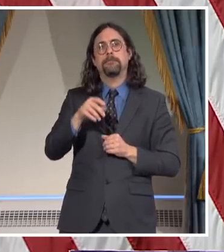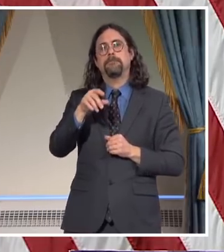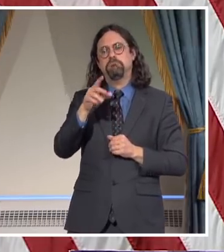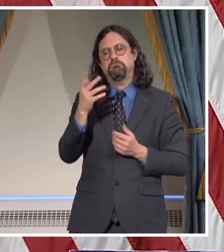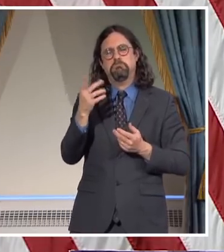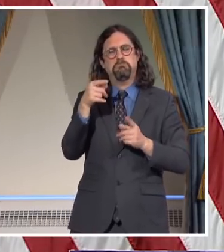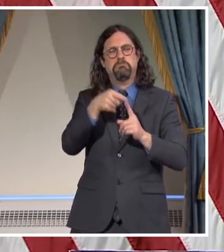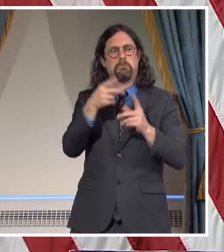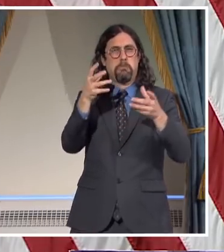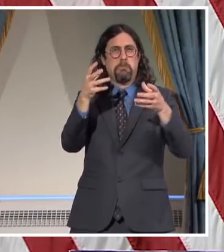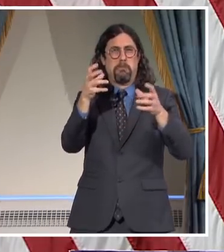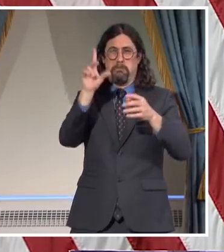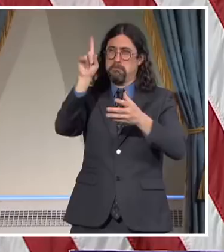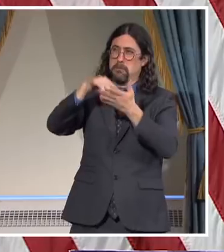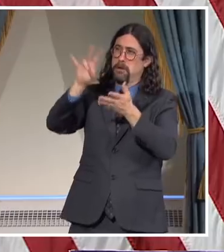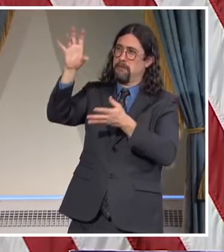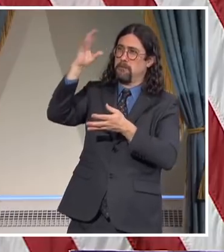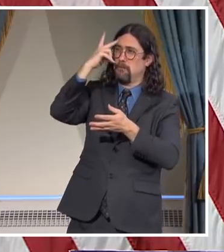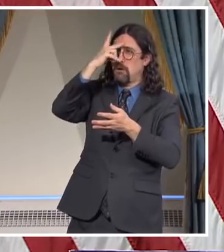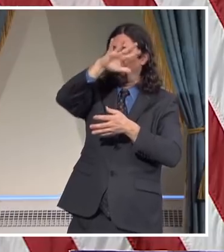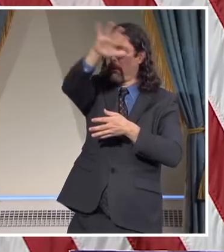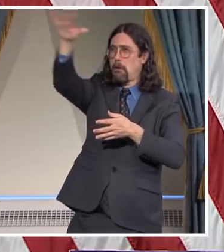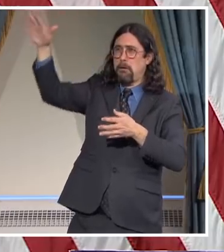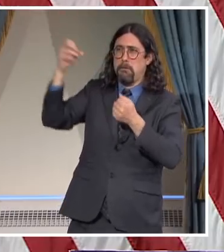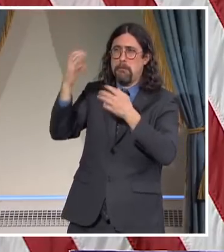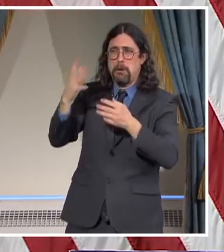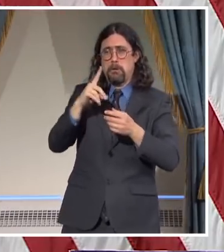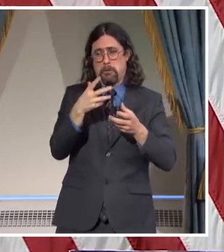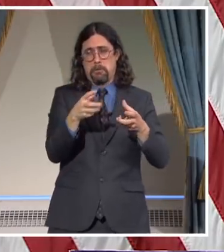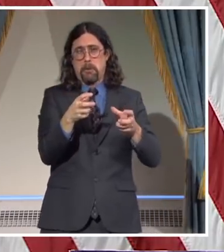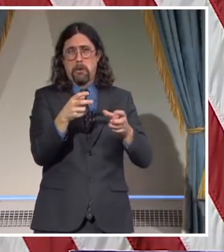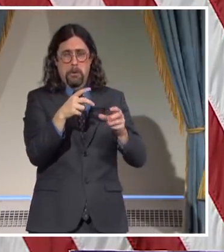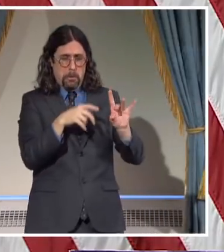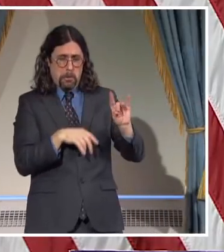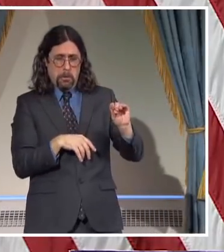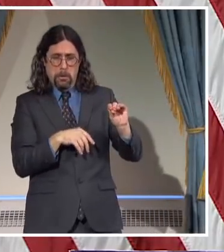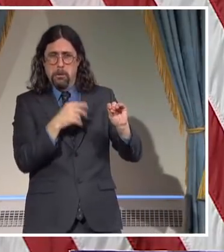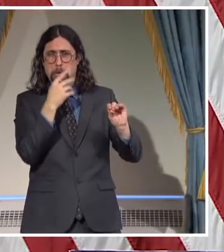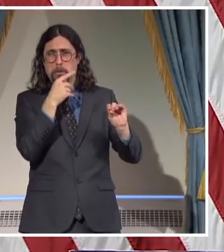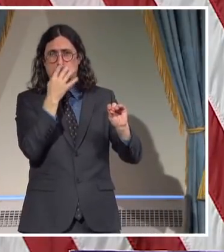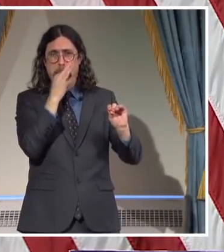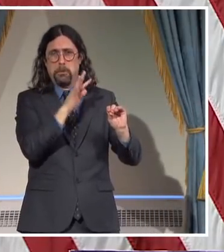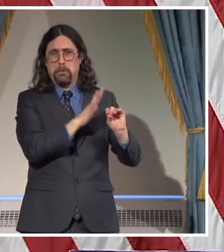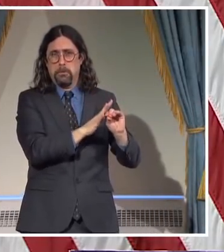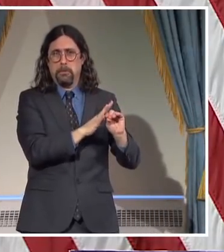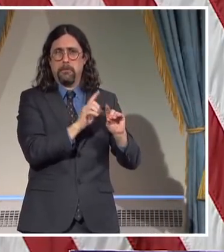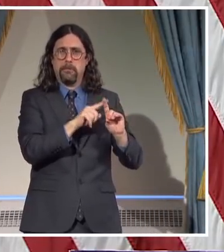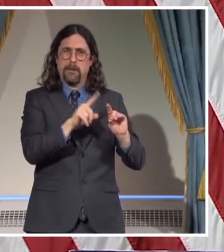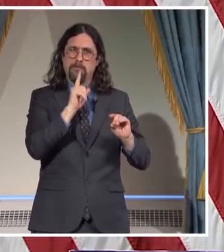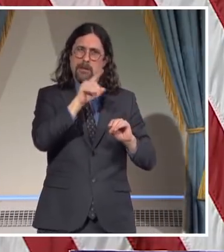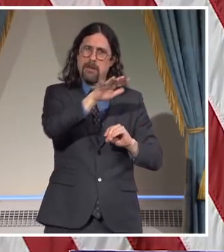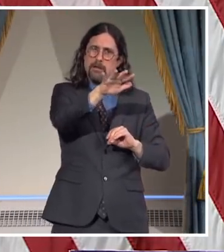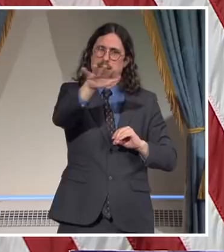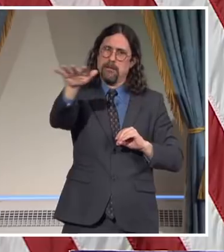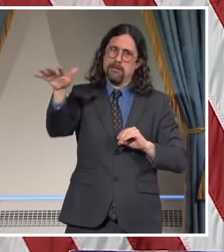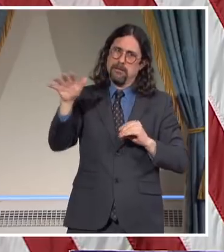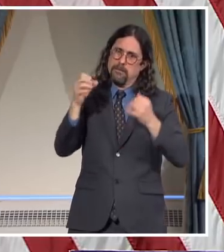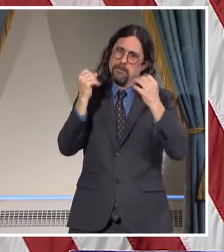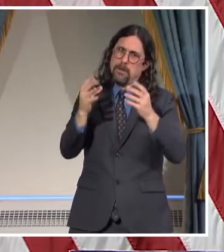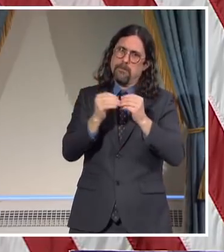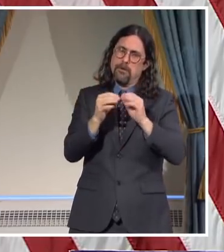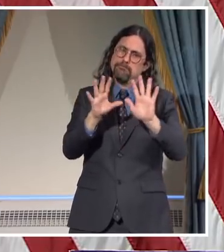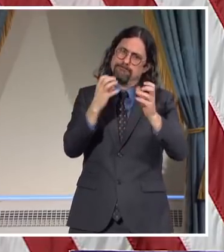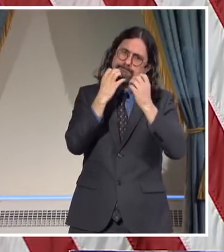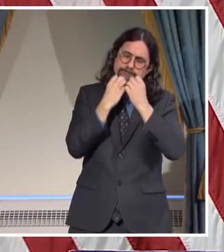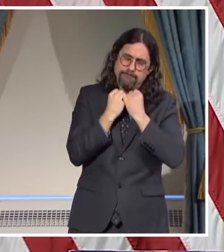all of our parks workers, and a special thank you to our Parks Enforcement Patrol workers for all you do every